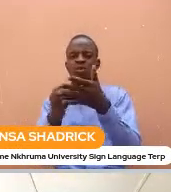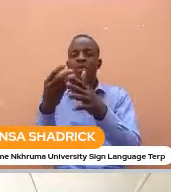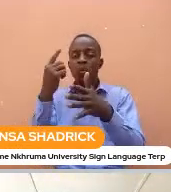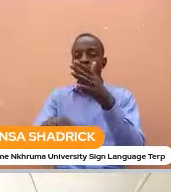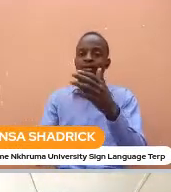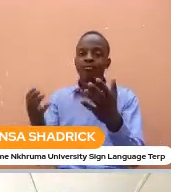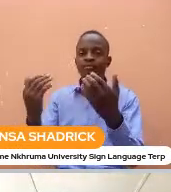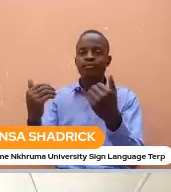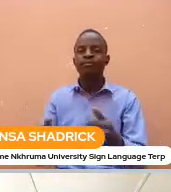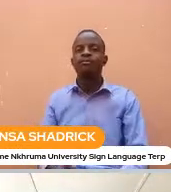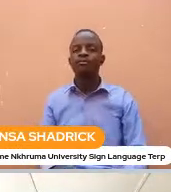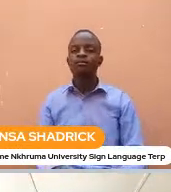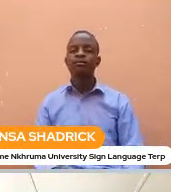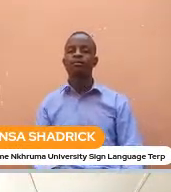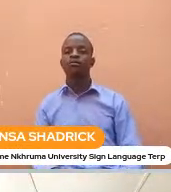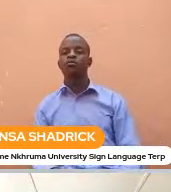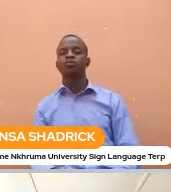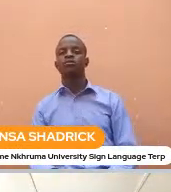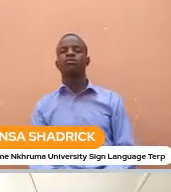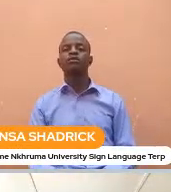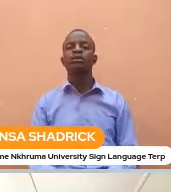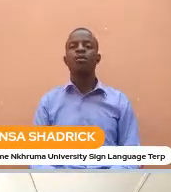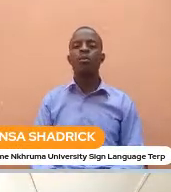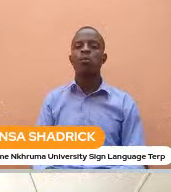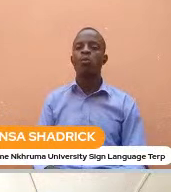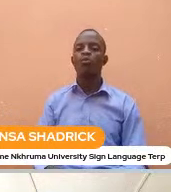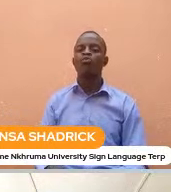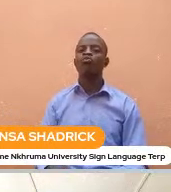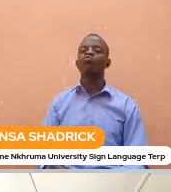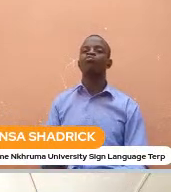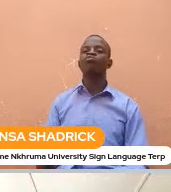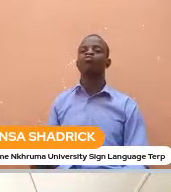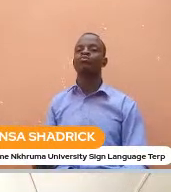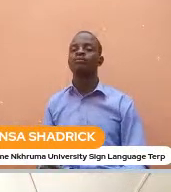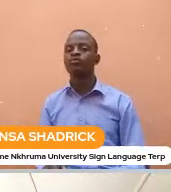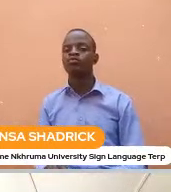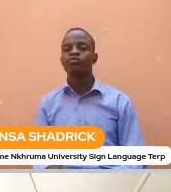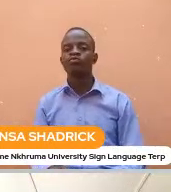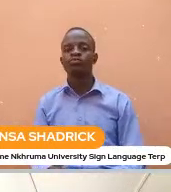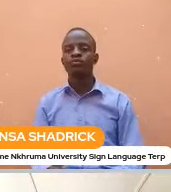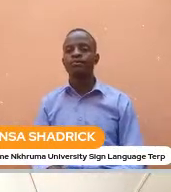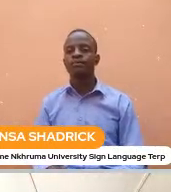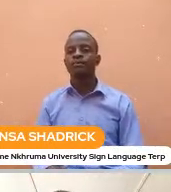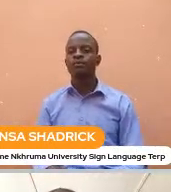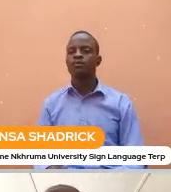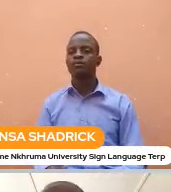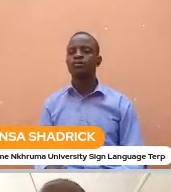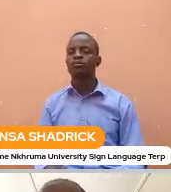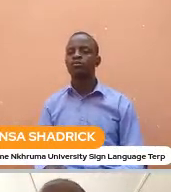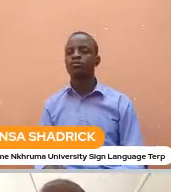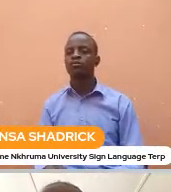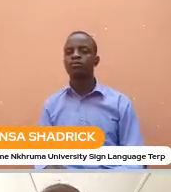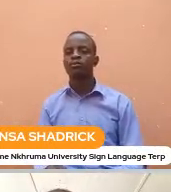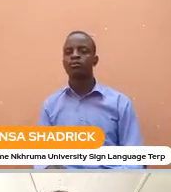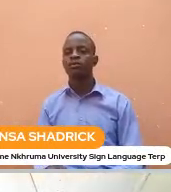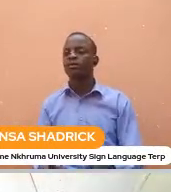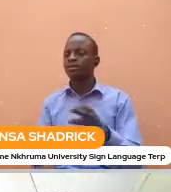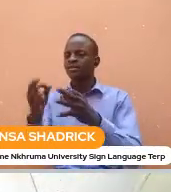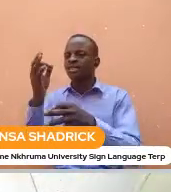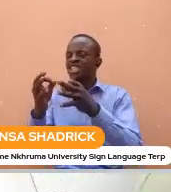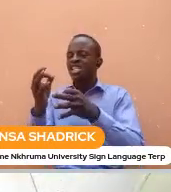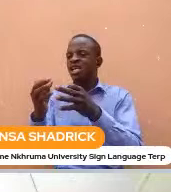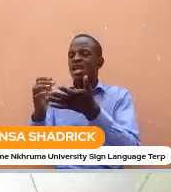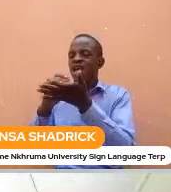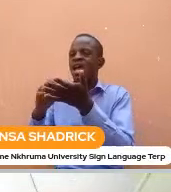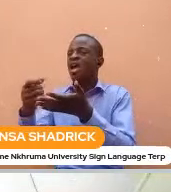Thank you, Jeremiah. Okay, for short-term effects, we all know that contraceptives